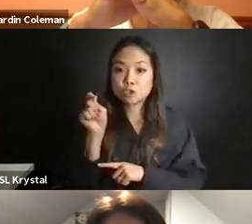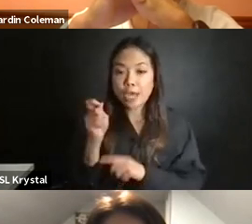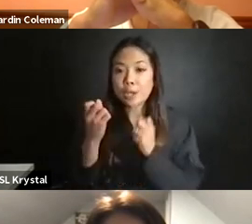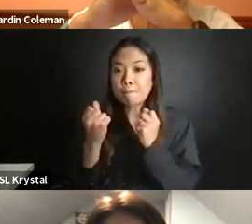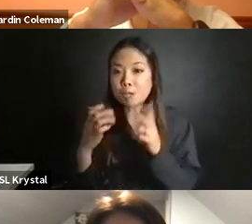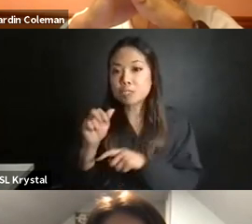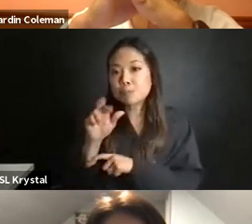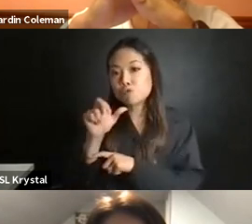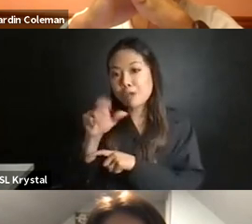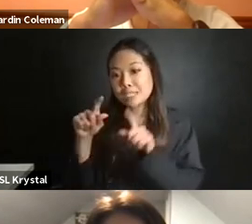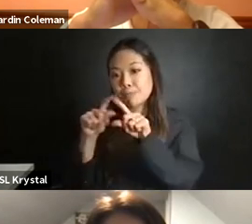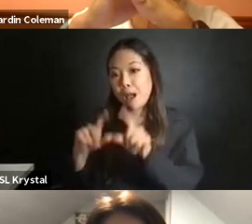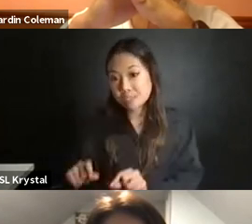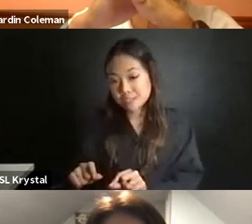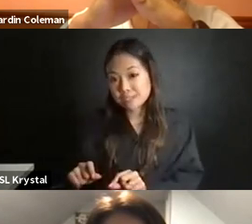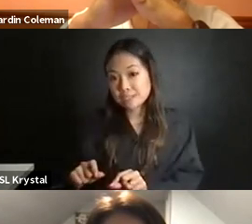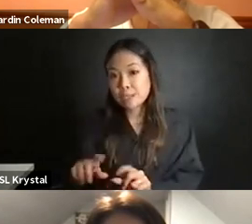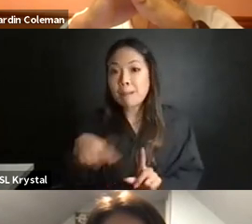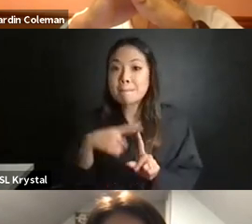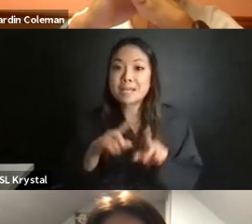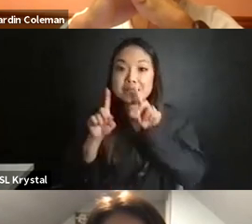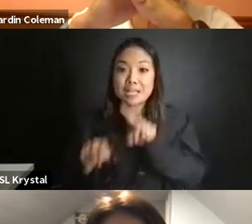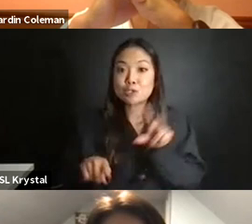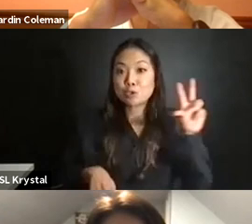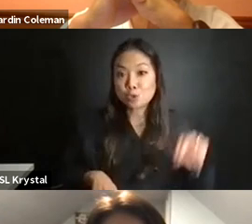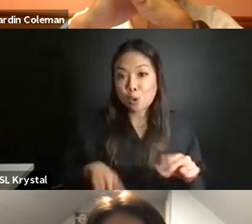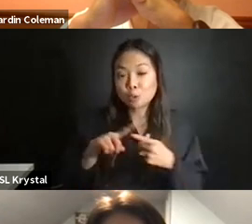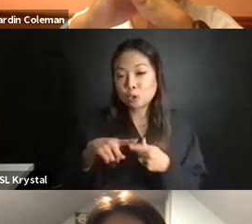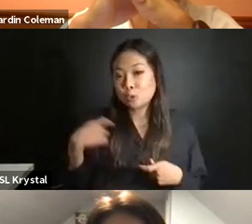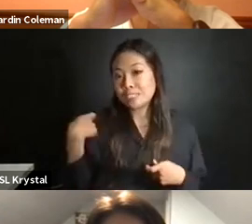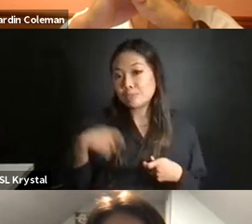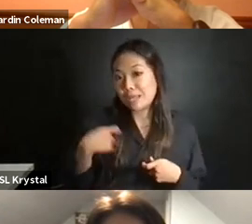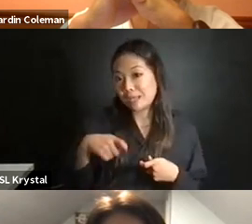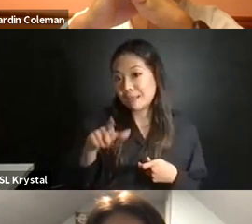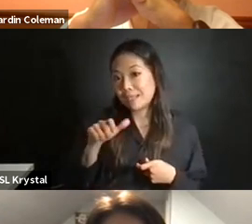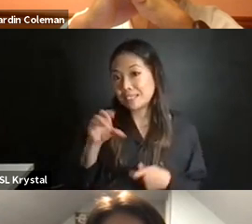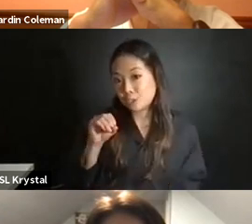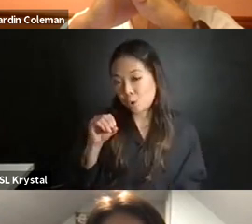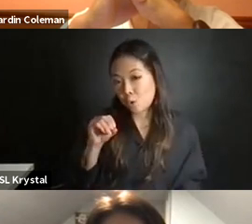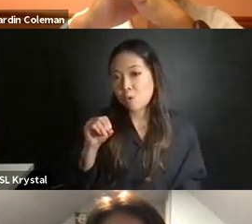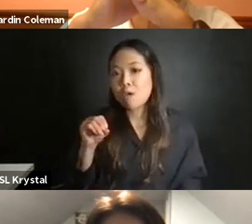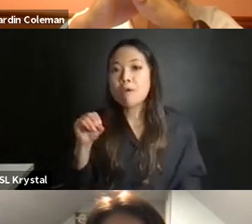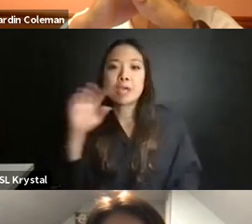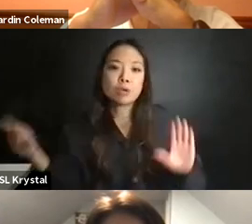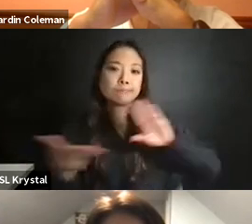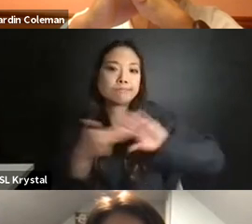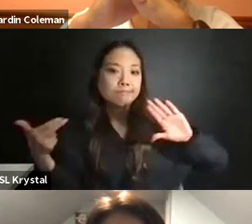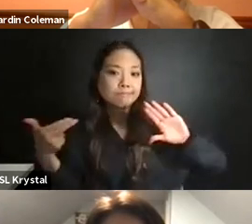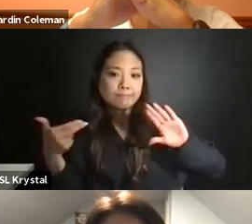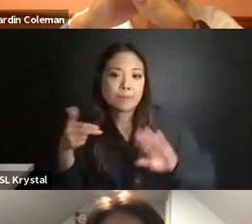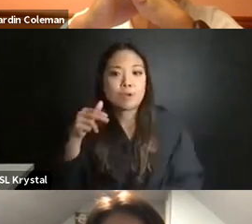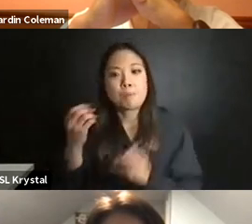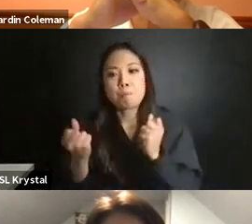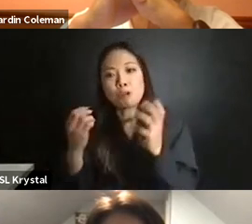boxes and answered no to the hispanic latino question they would be captured as multi-race um